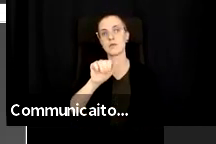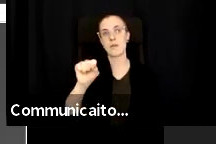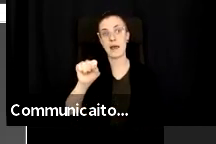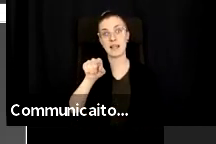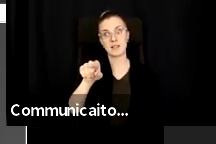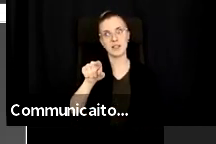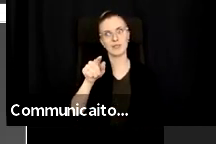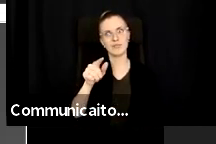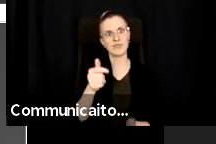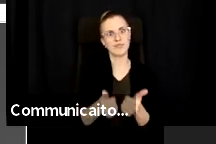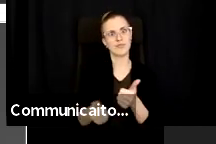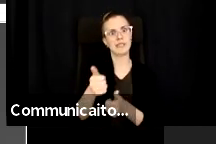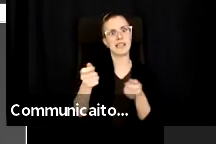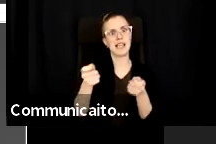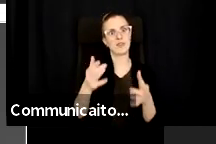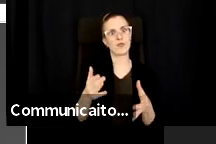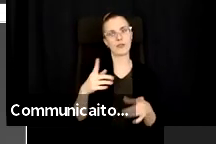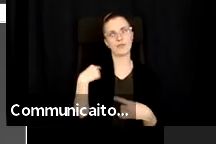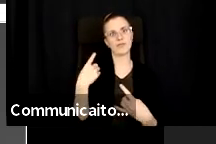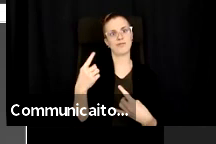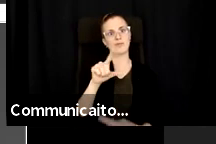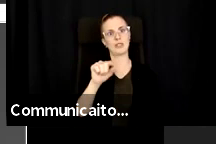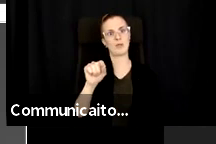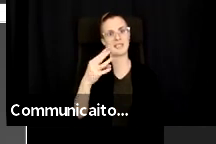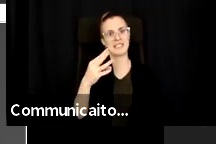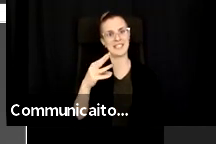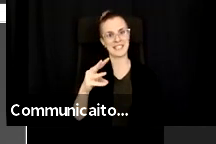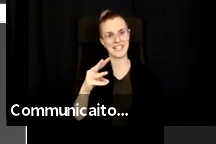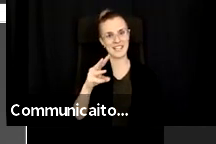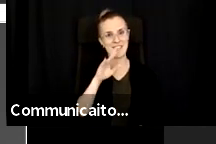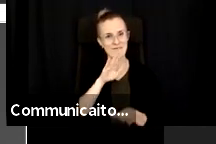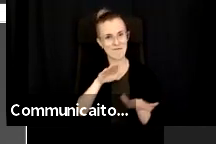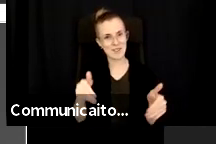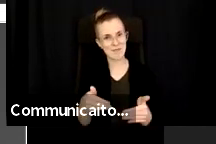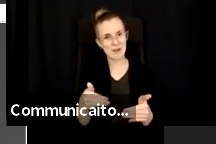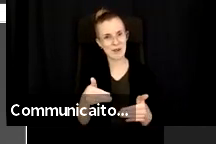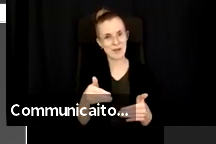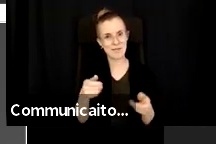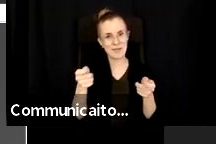since 2016. Please join me in welcoming Director Bass.